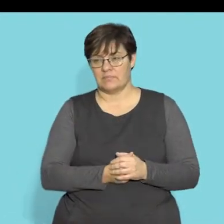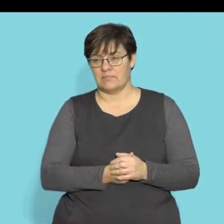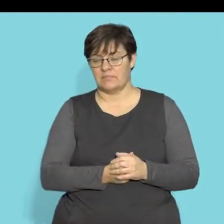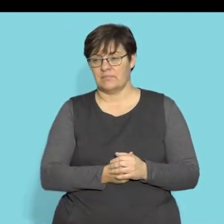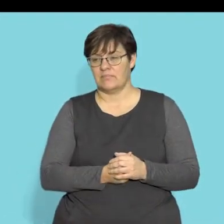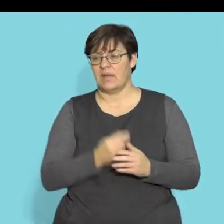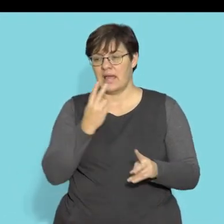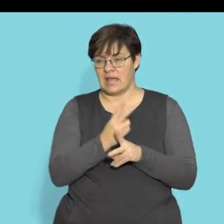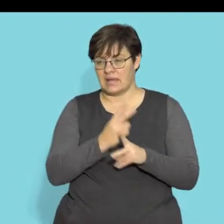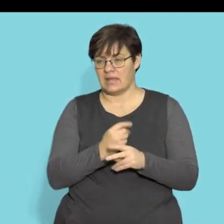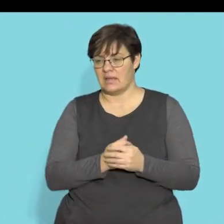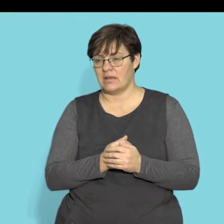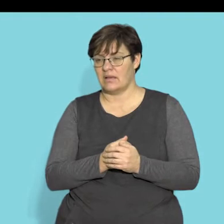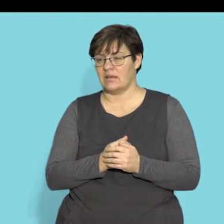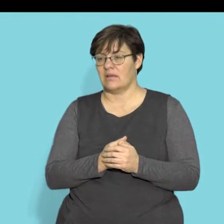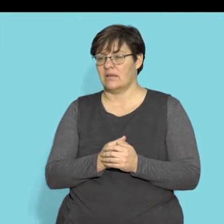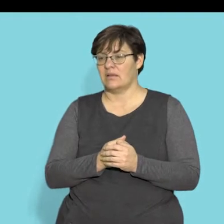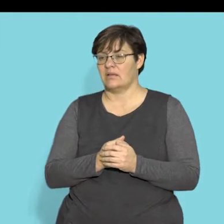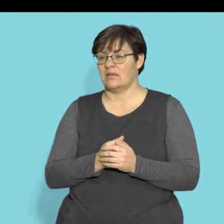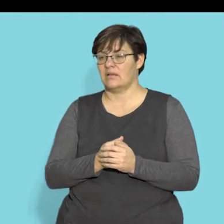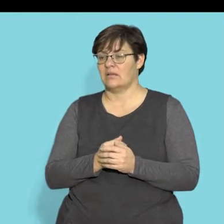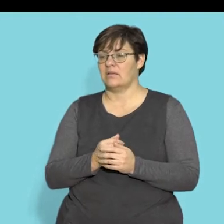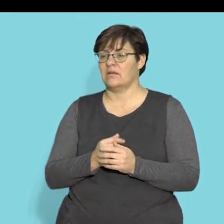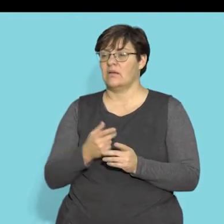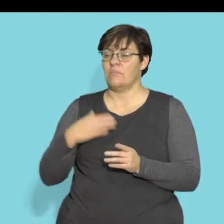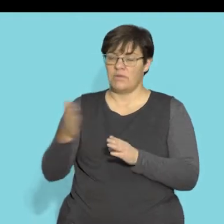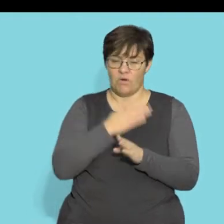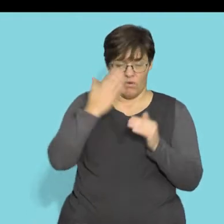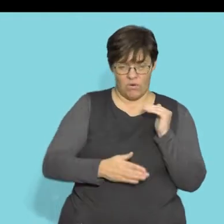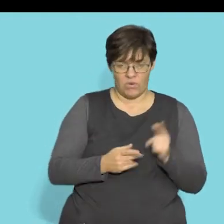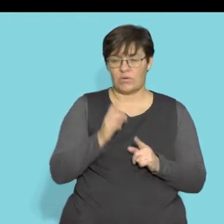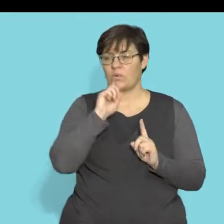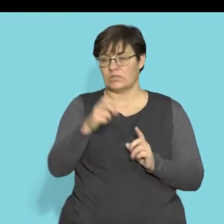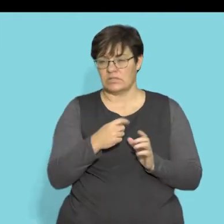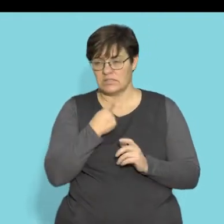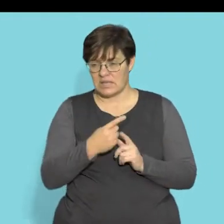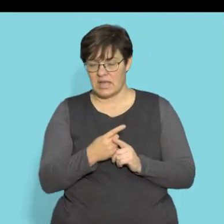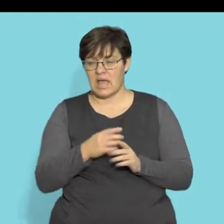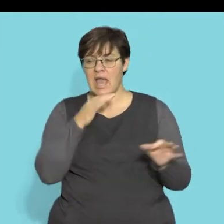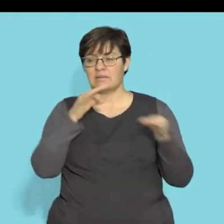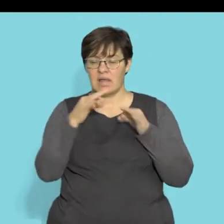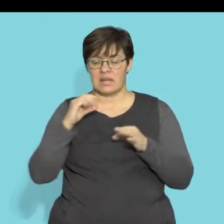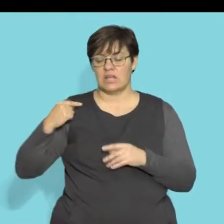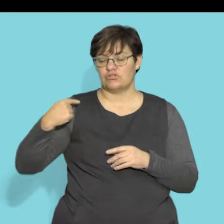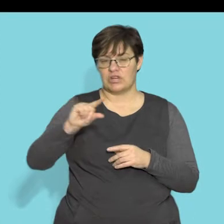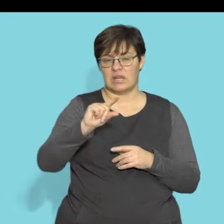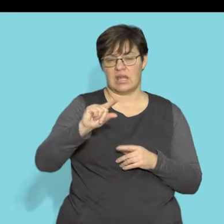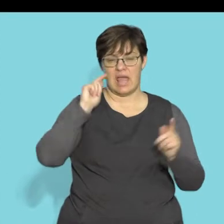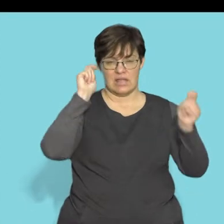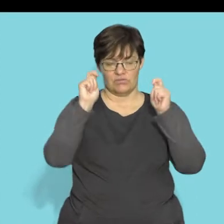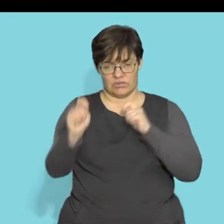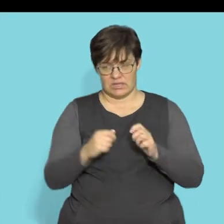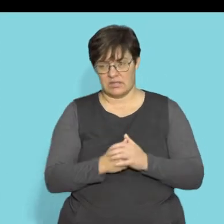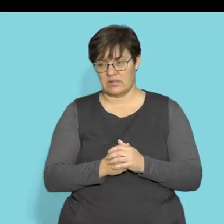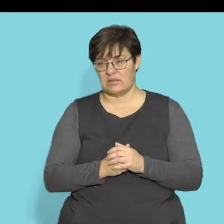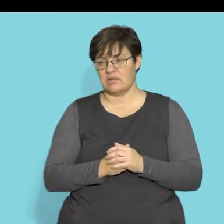So again, a rapid question that we can take before we wrap this segment up. Define genetic engineering.